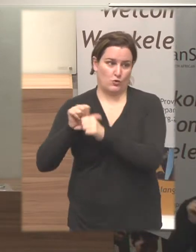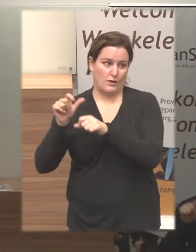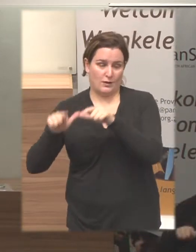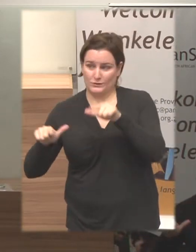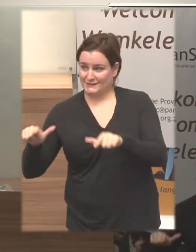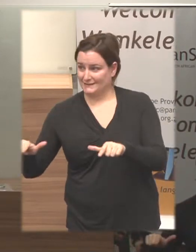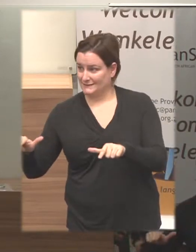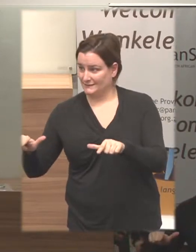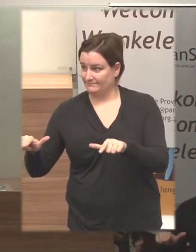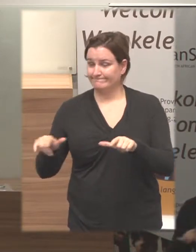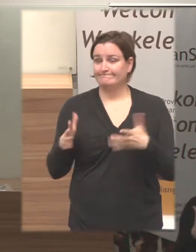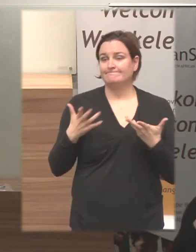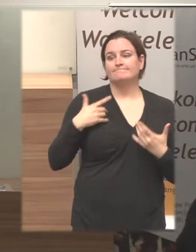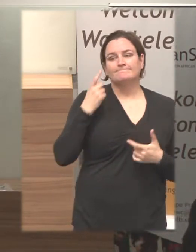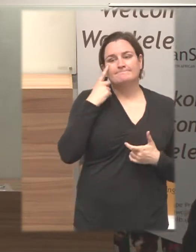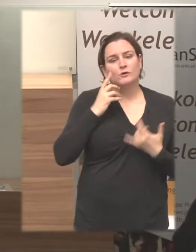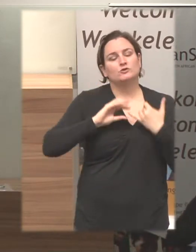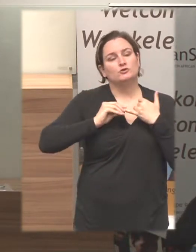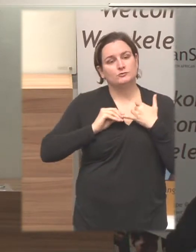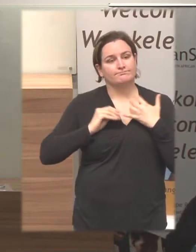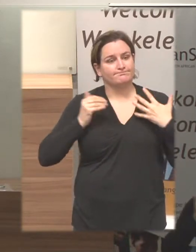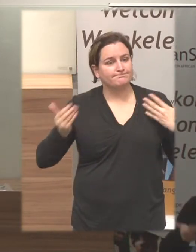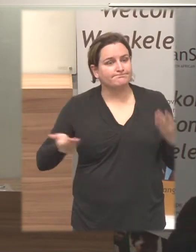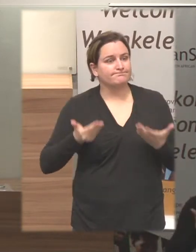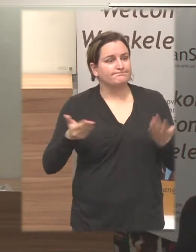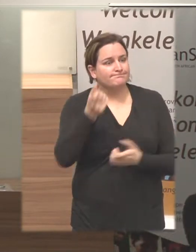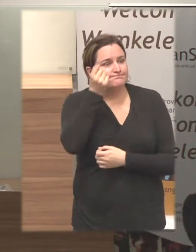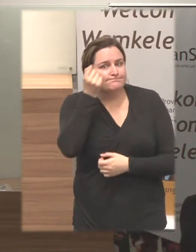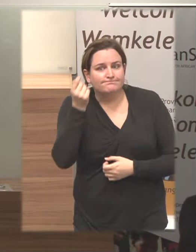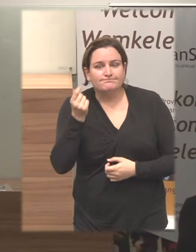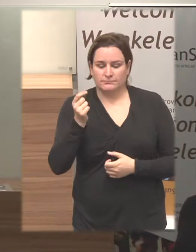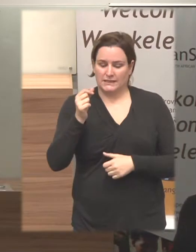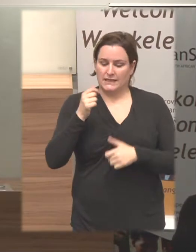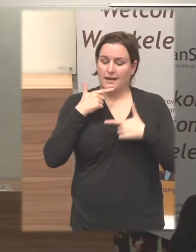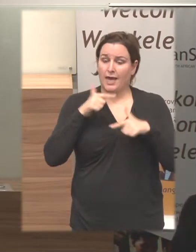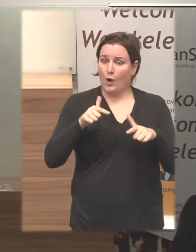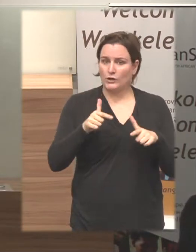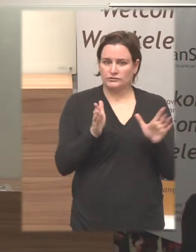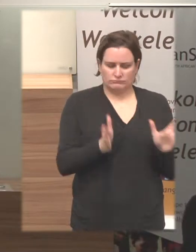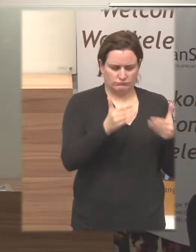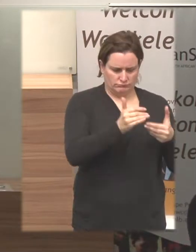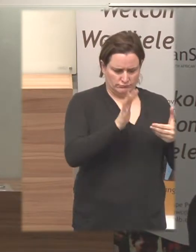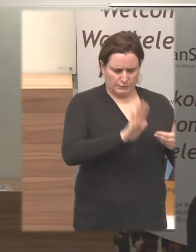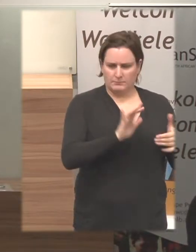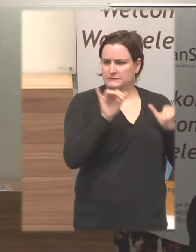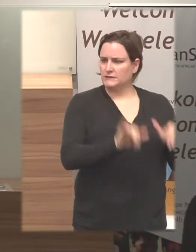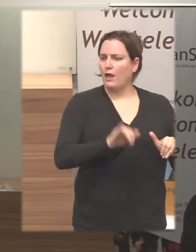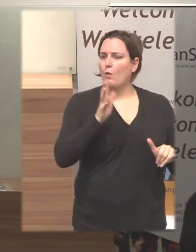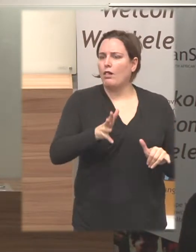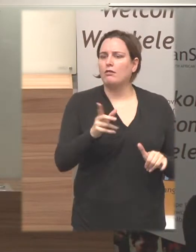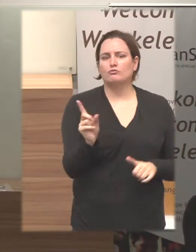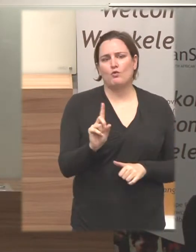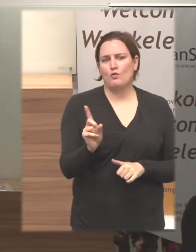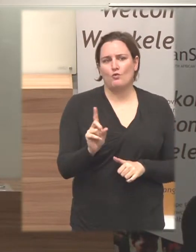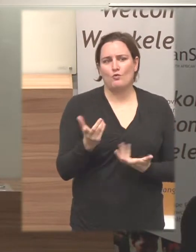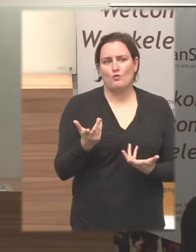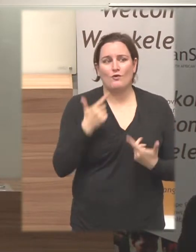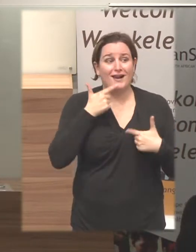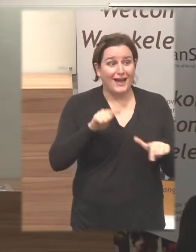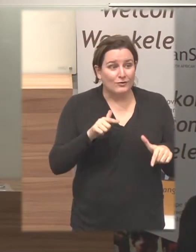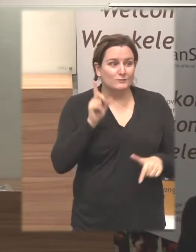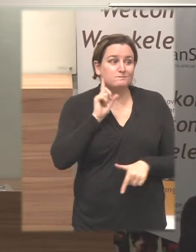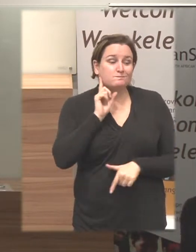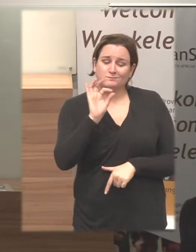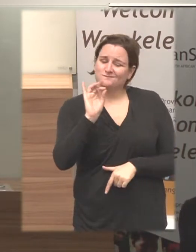make sense of the fact that languages do not stay inside boxes. When you describe language use from